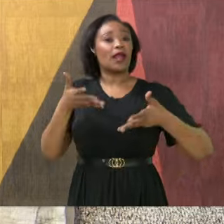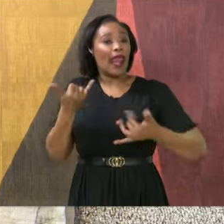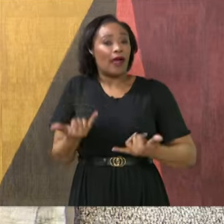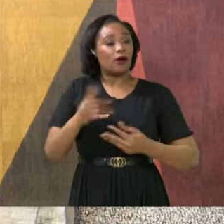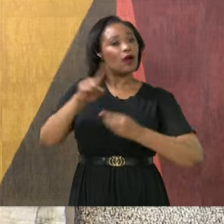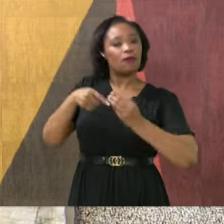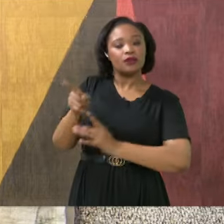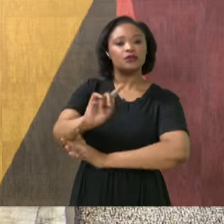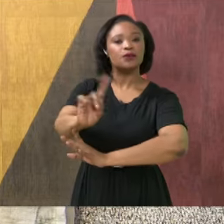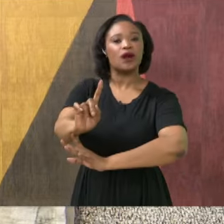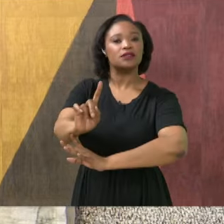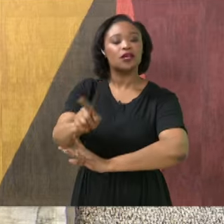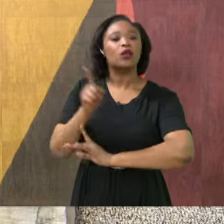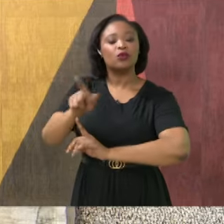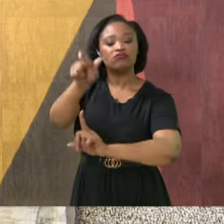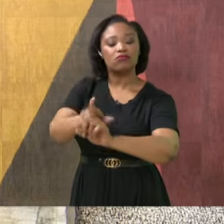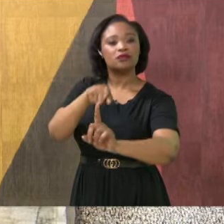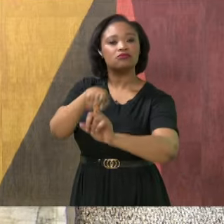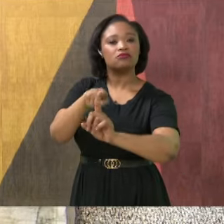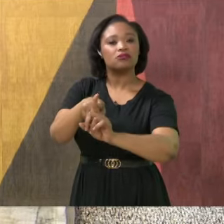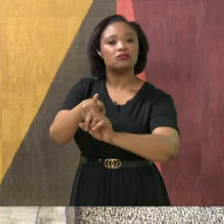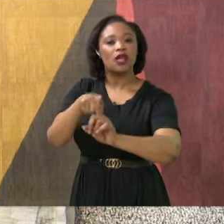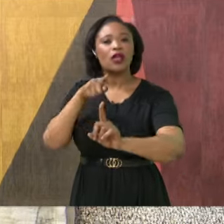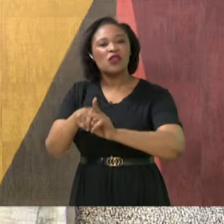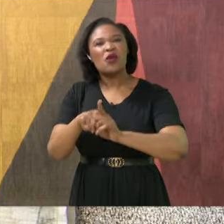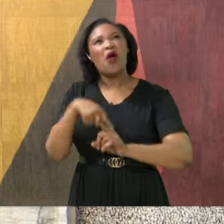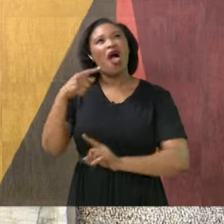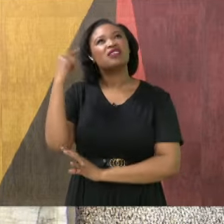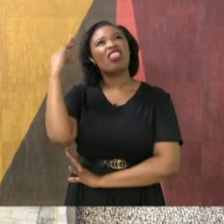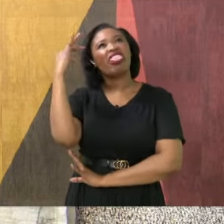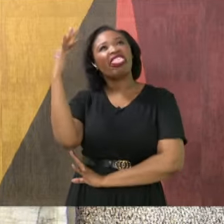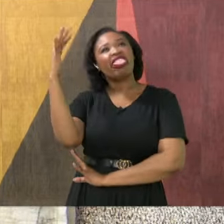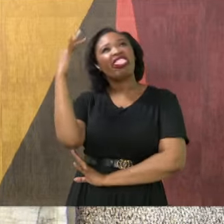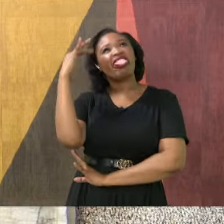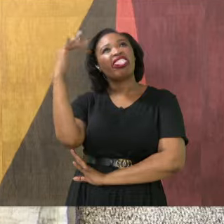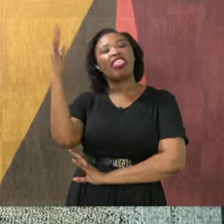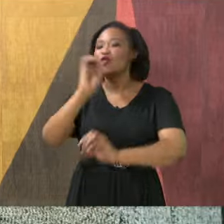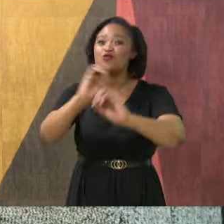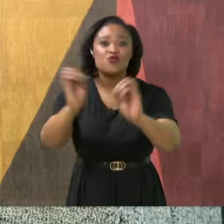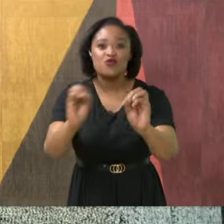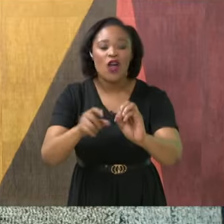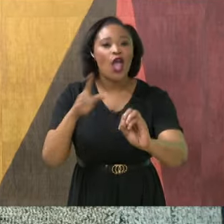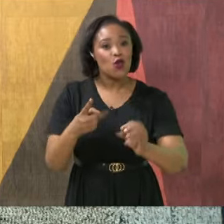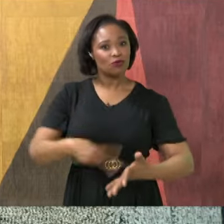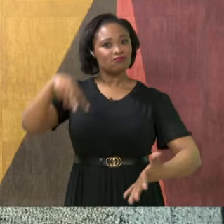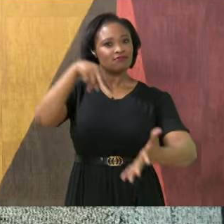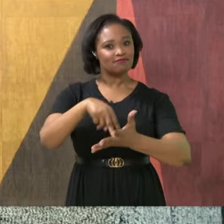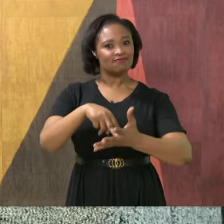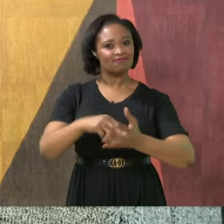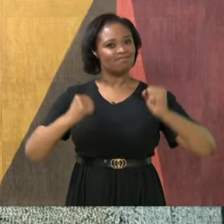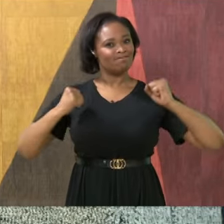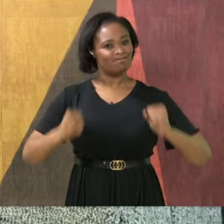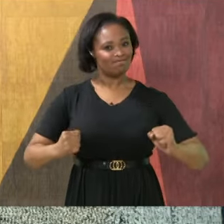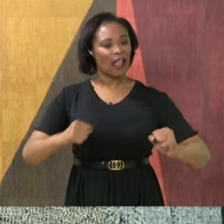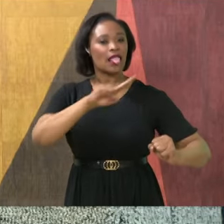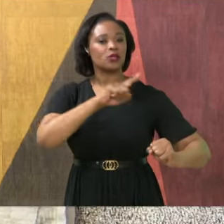is that you are somebody who is not having your head in the clouds, but you're grounded more than anything else. Which is why I need to ask you, you